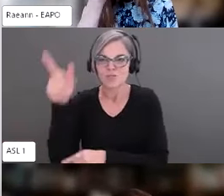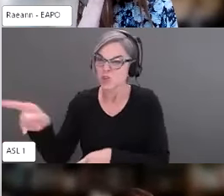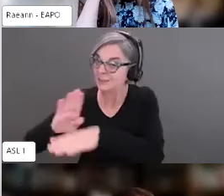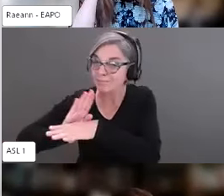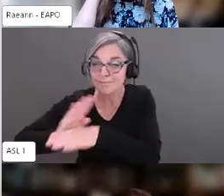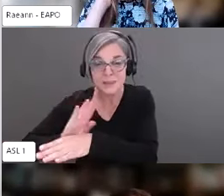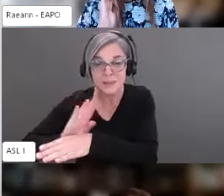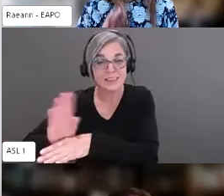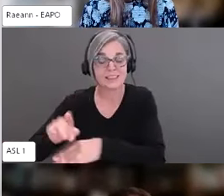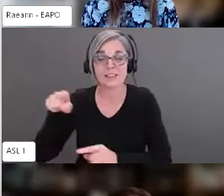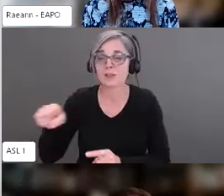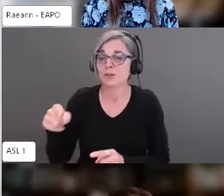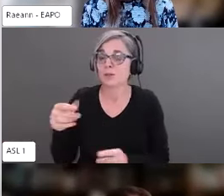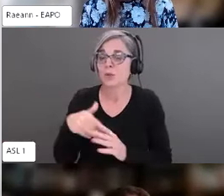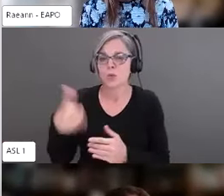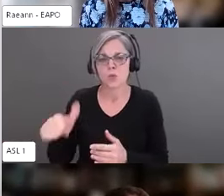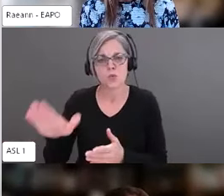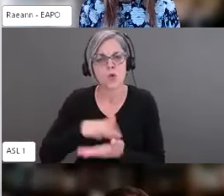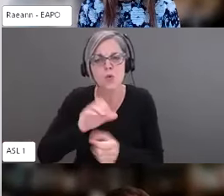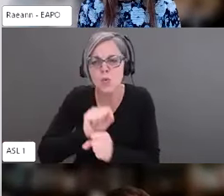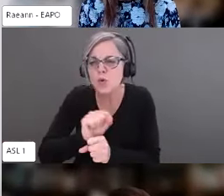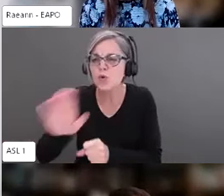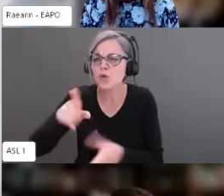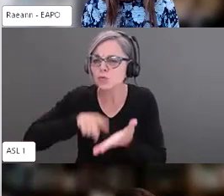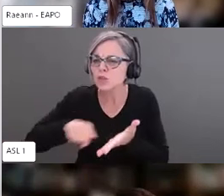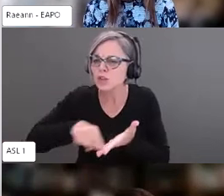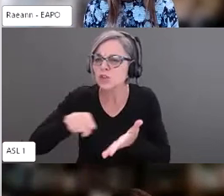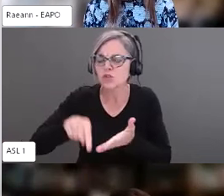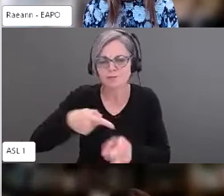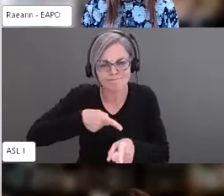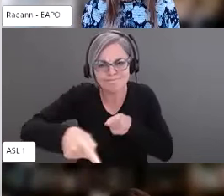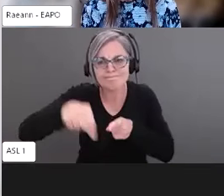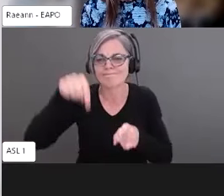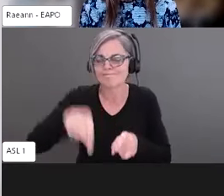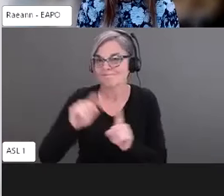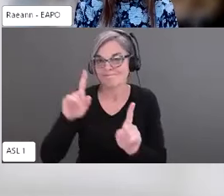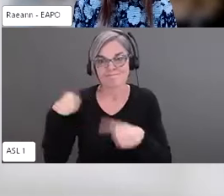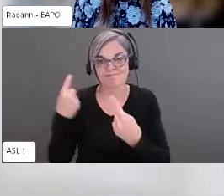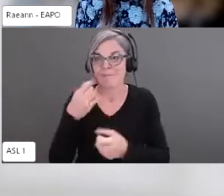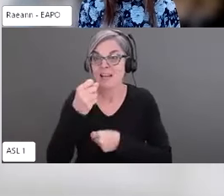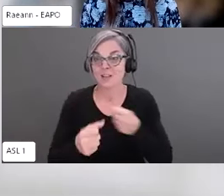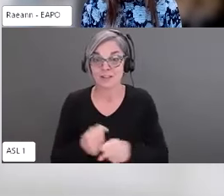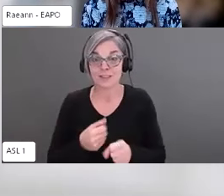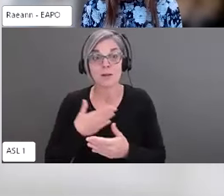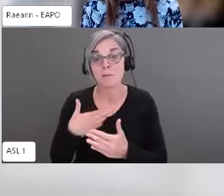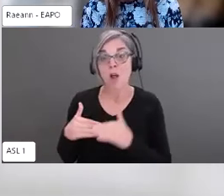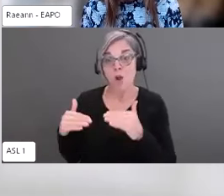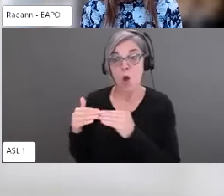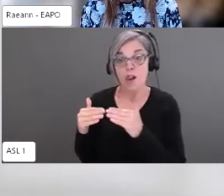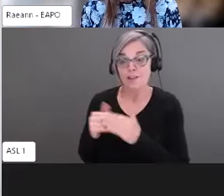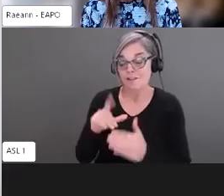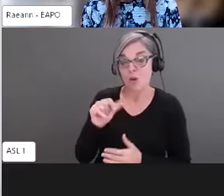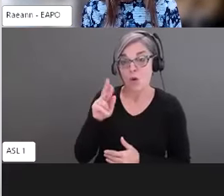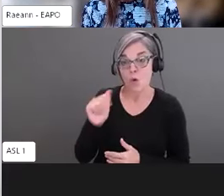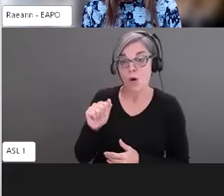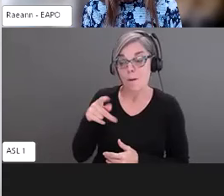in this area for many, many years. And my colleague, Laura Proctor, and I have been wanting to have Laura for many years as a speaker. So we're so